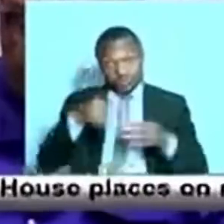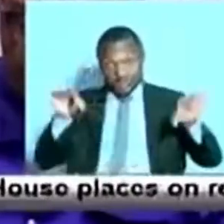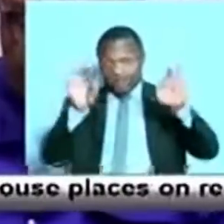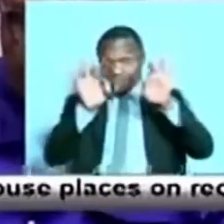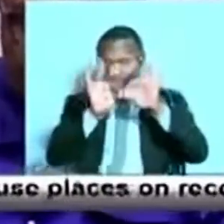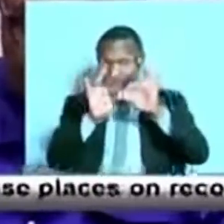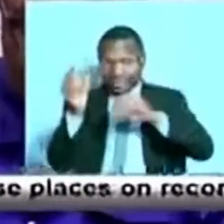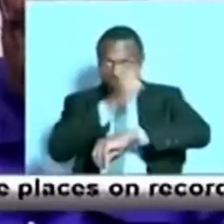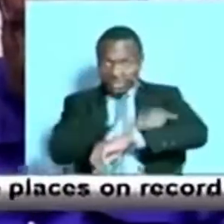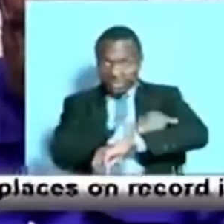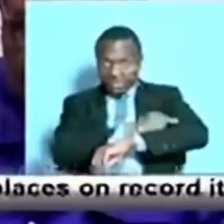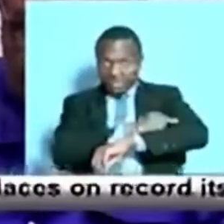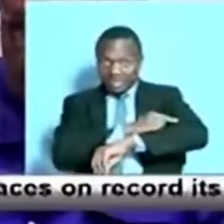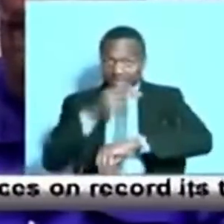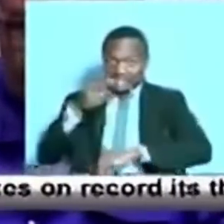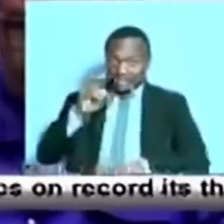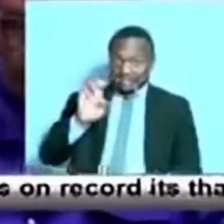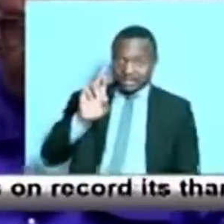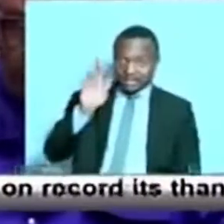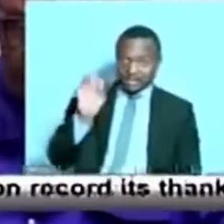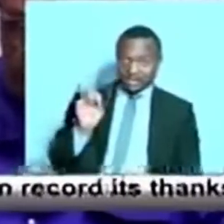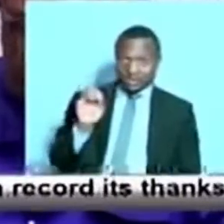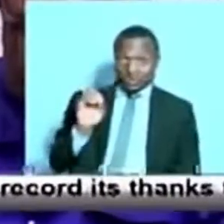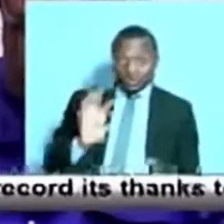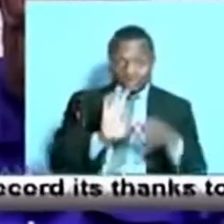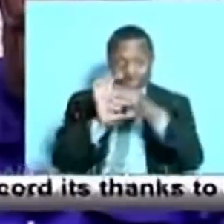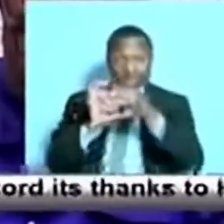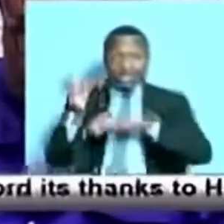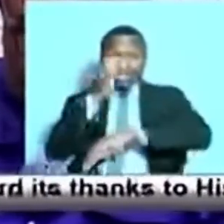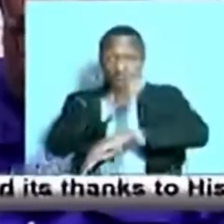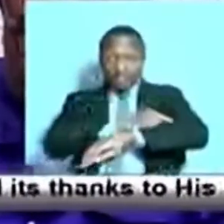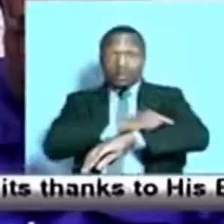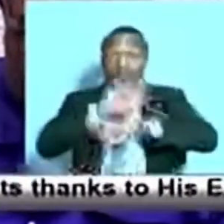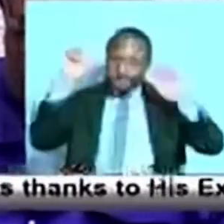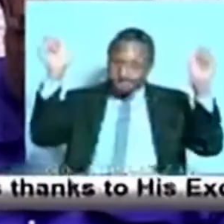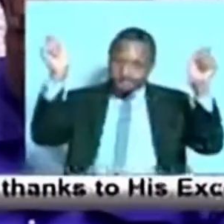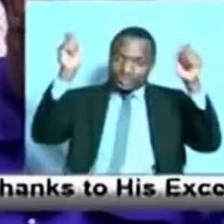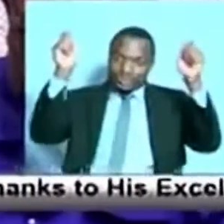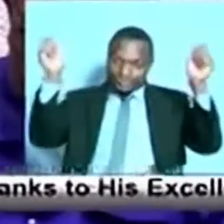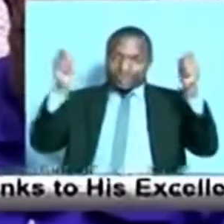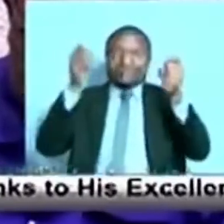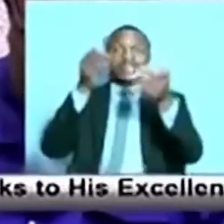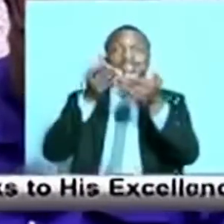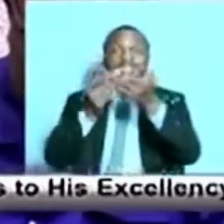And the Ilos and Unity Day means that we were commemorating these days.